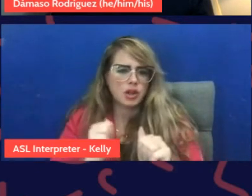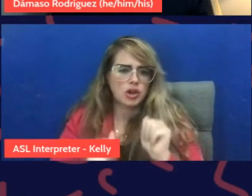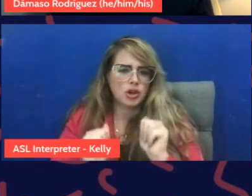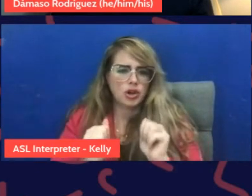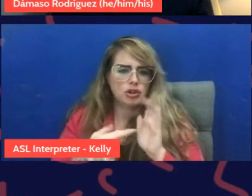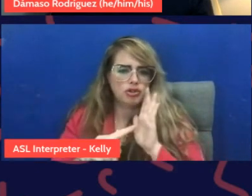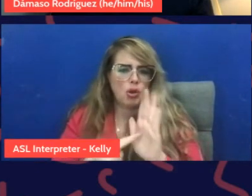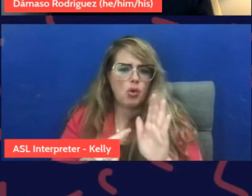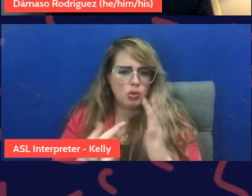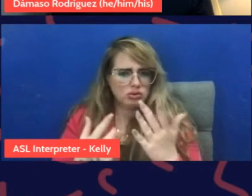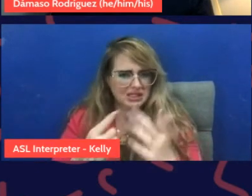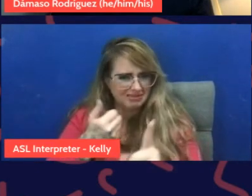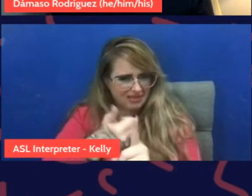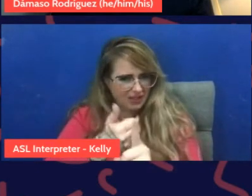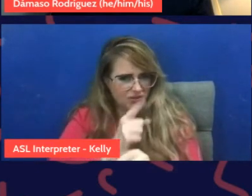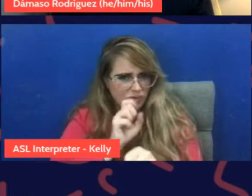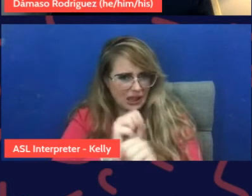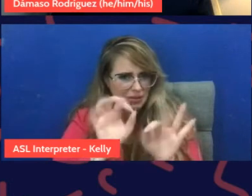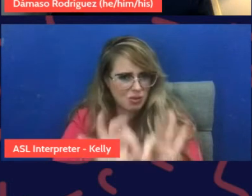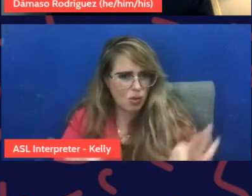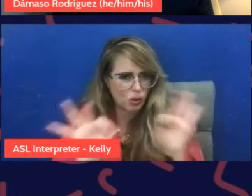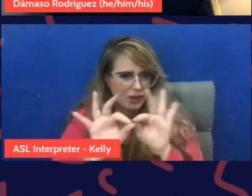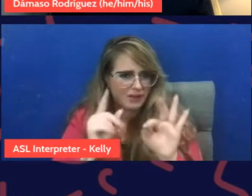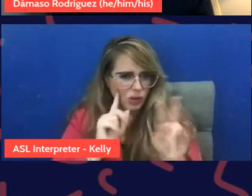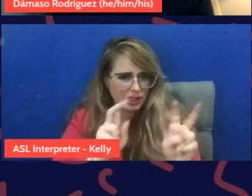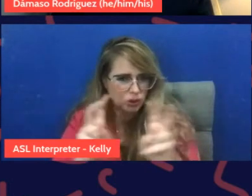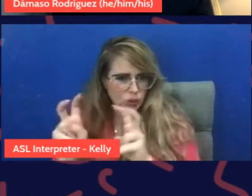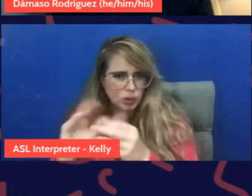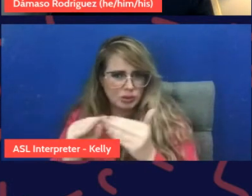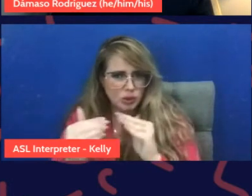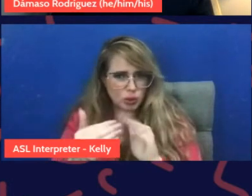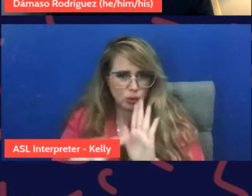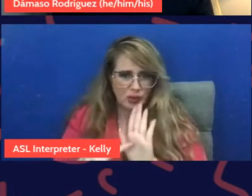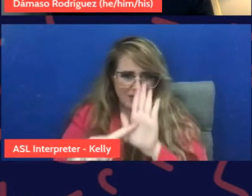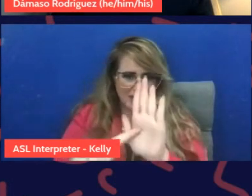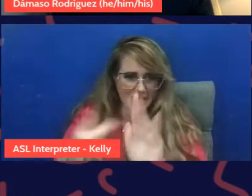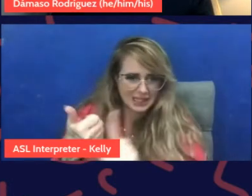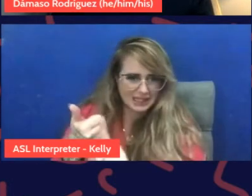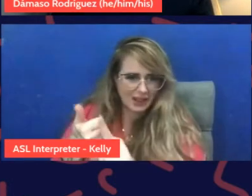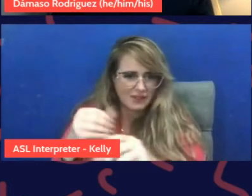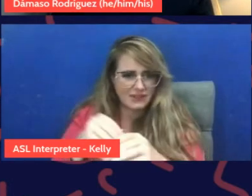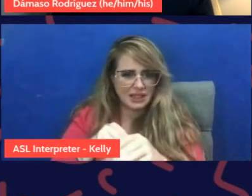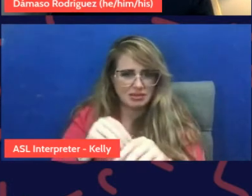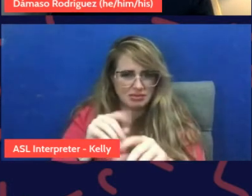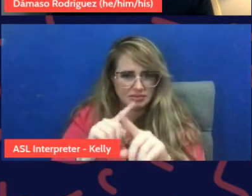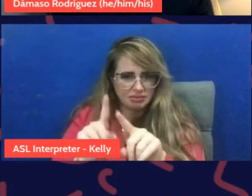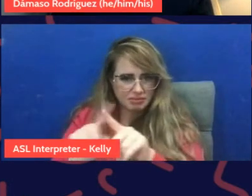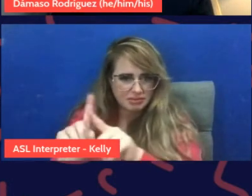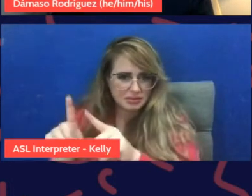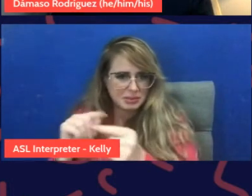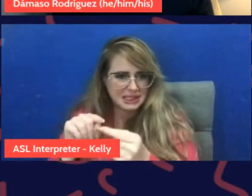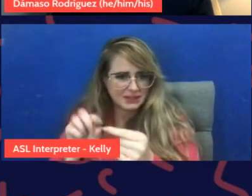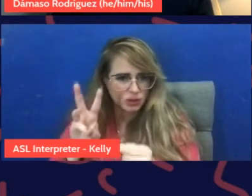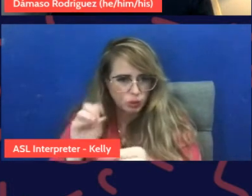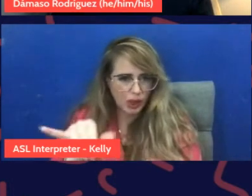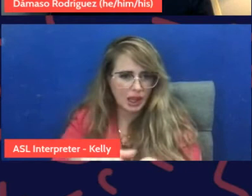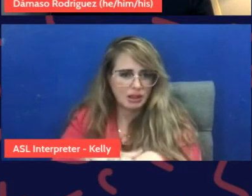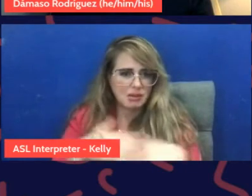issues is you have community revealing itself in very explicit ways. Like the bodies are there, the breath is